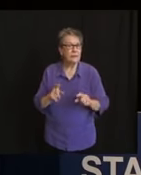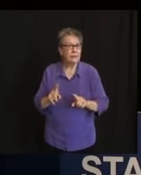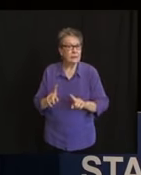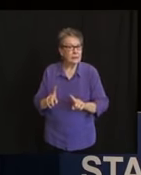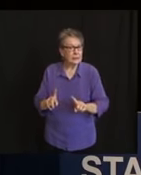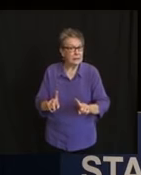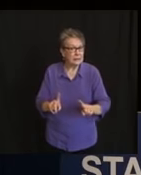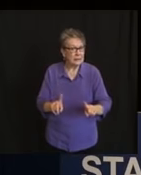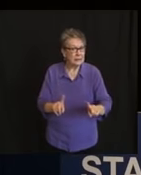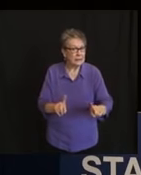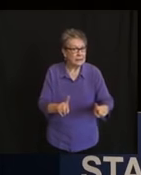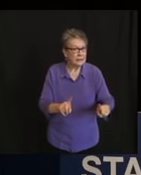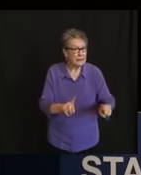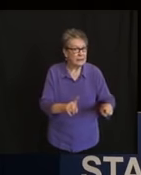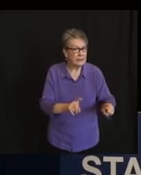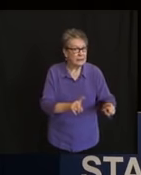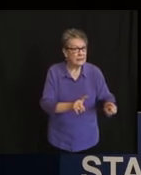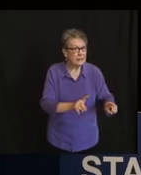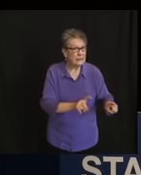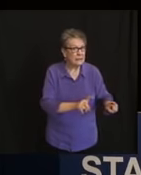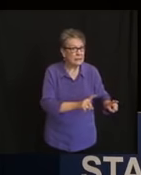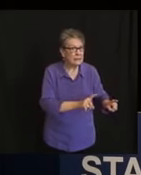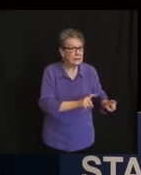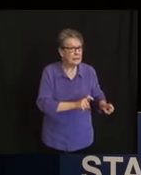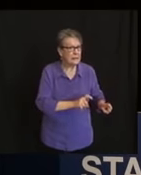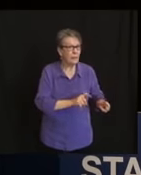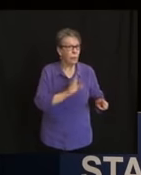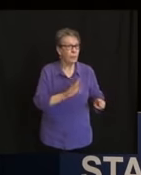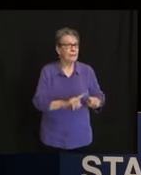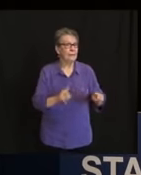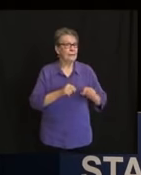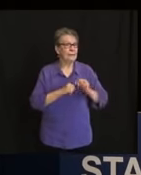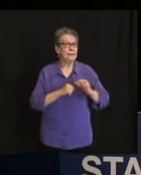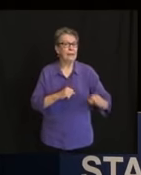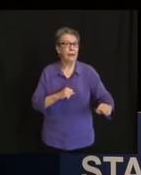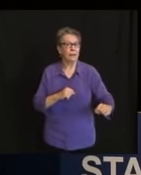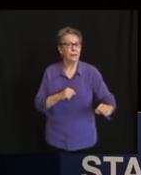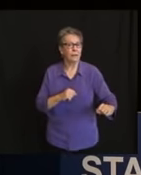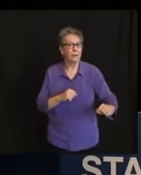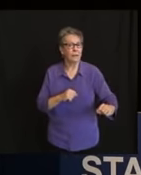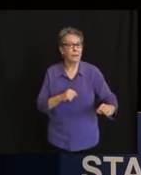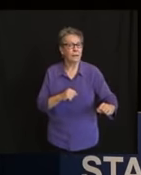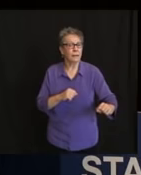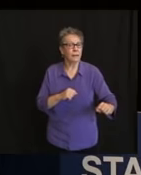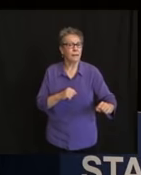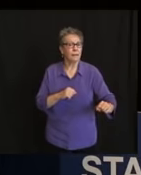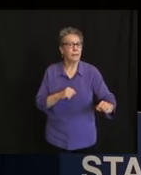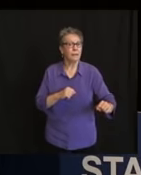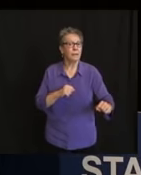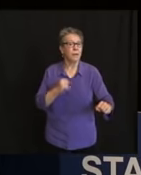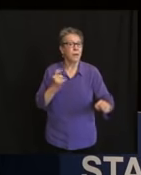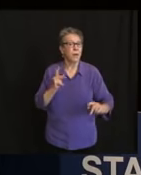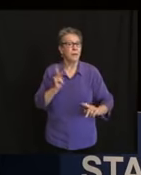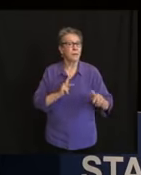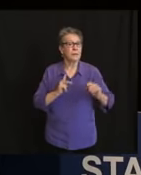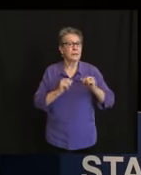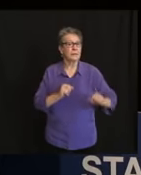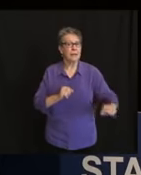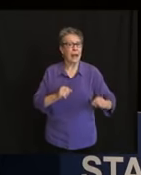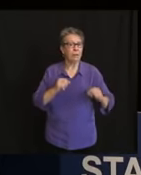because ultimately, it all ties back to everybody's focused on the testing, but it's what you do with the information and what you do